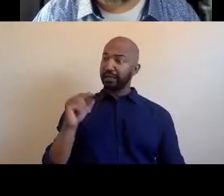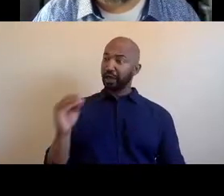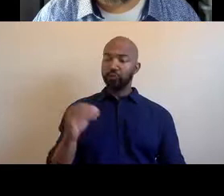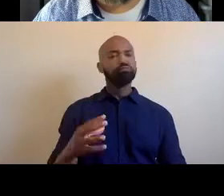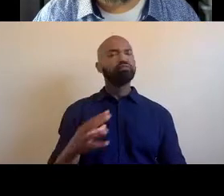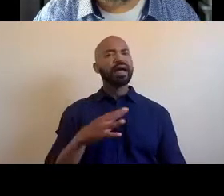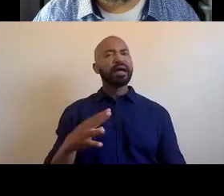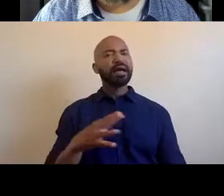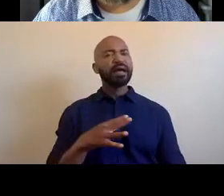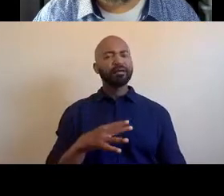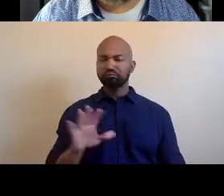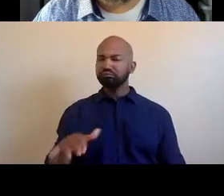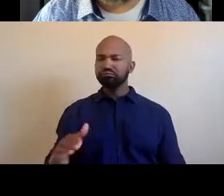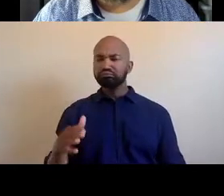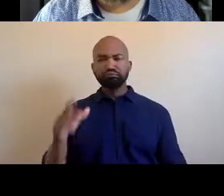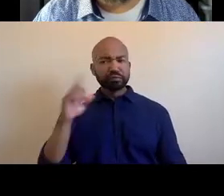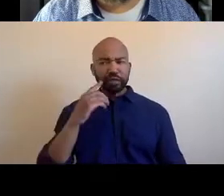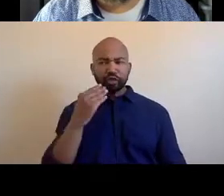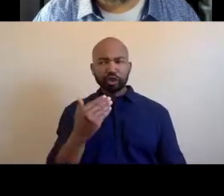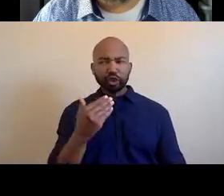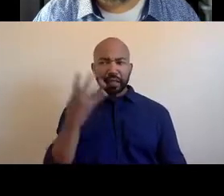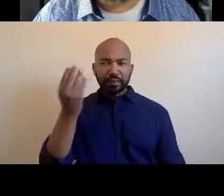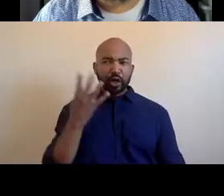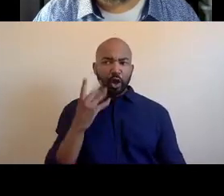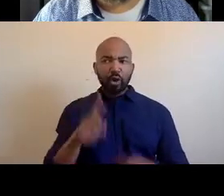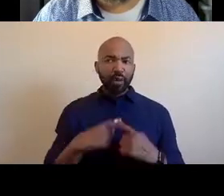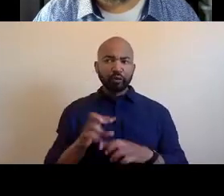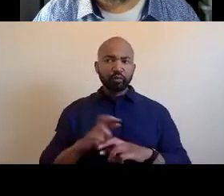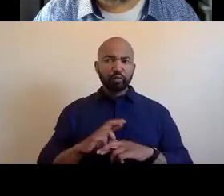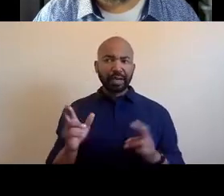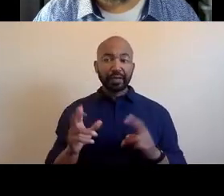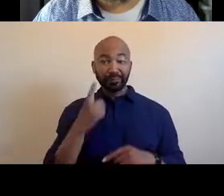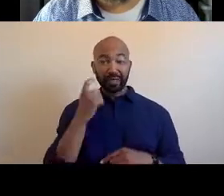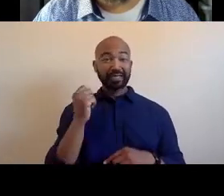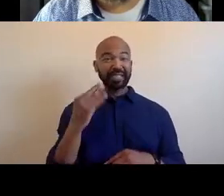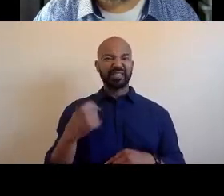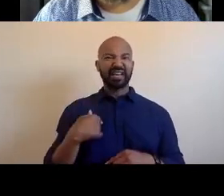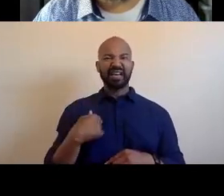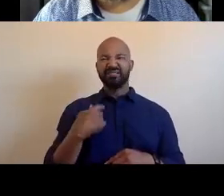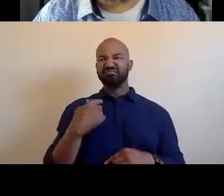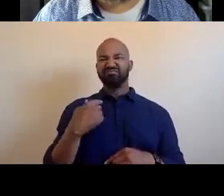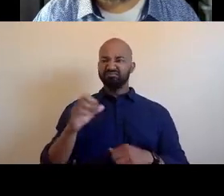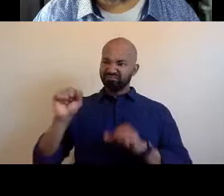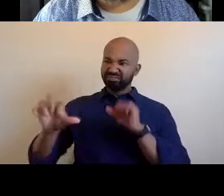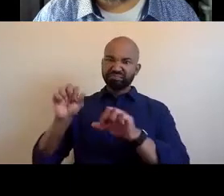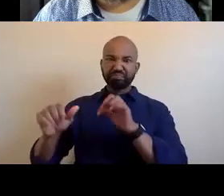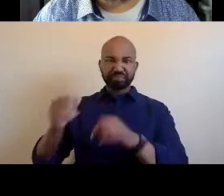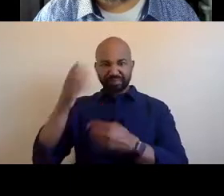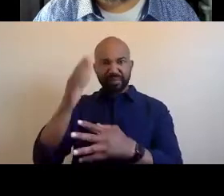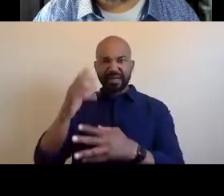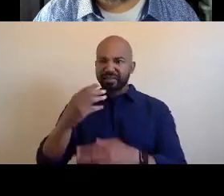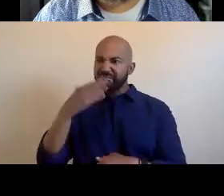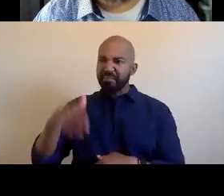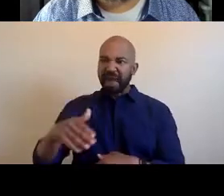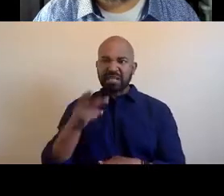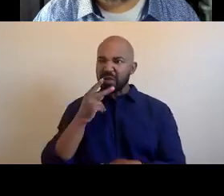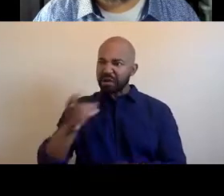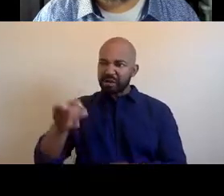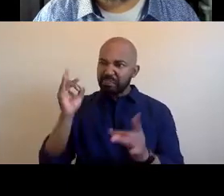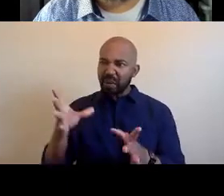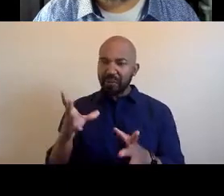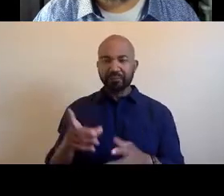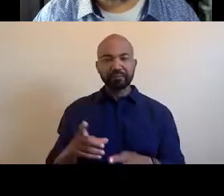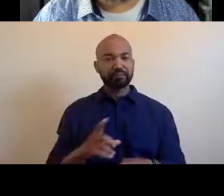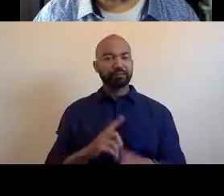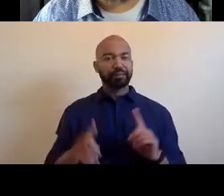when you're ready, because I think me giving people a pile of information about how bad smoking is, it goes